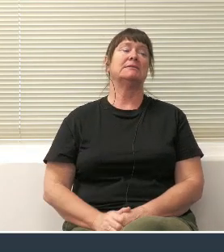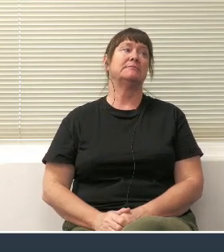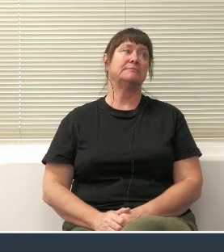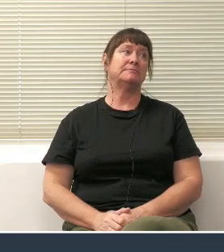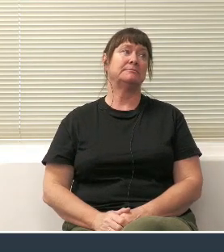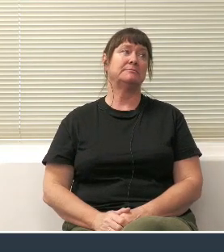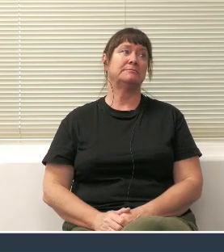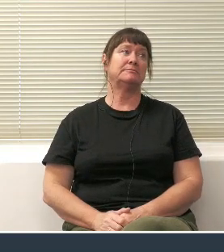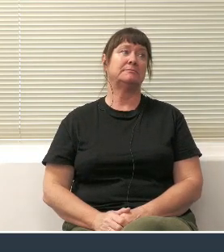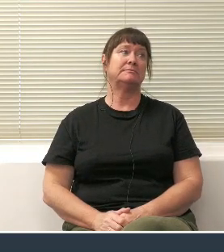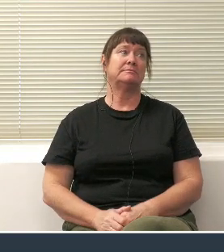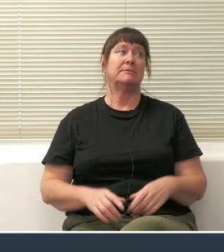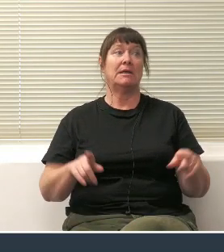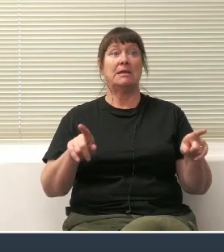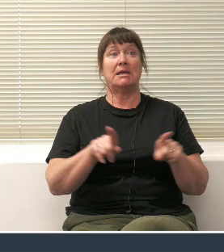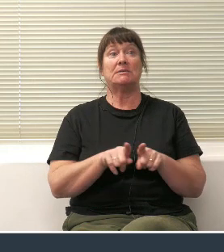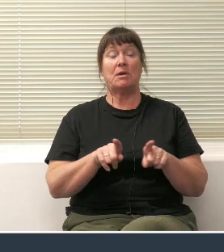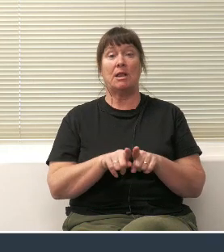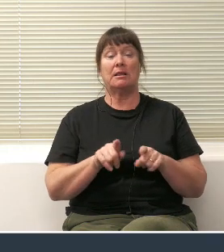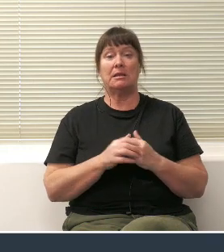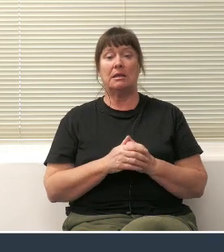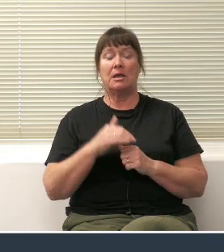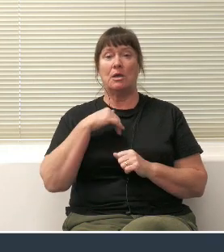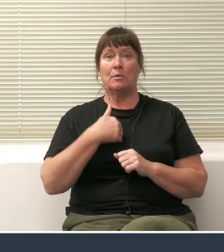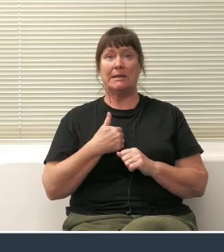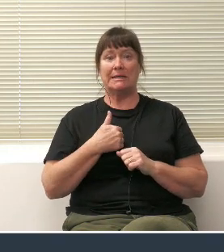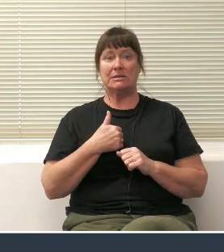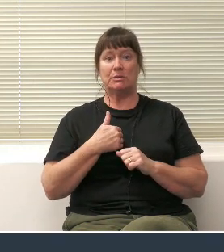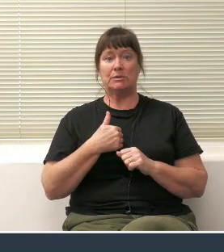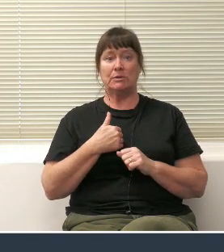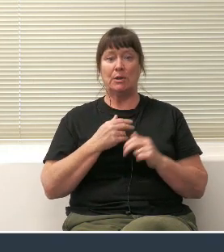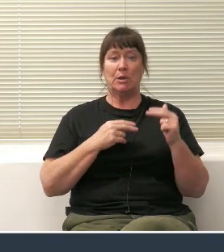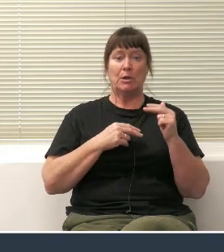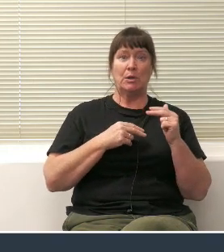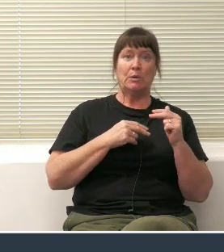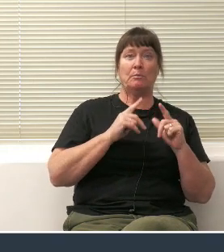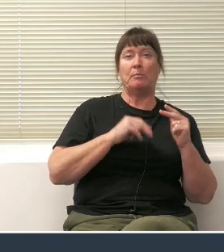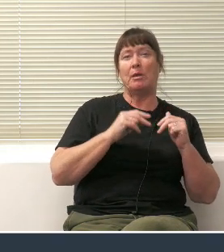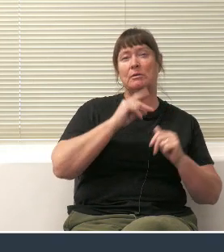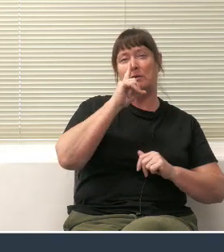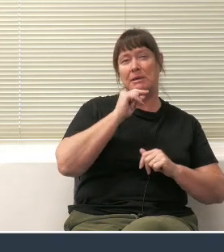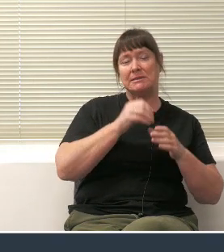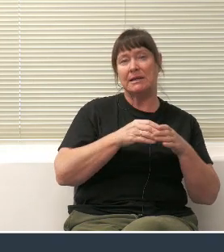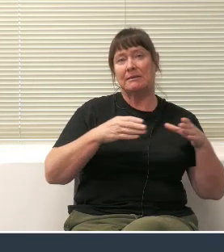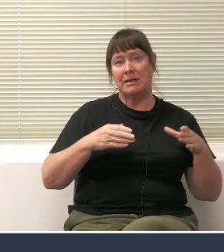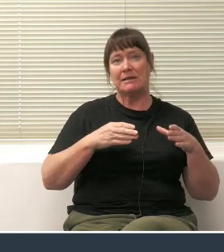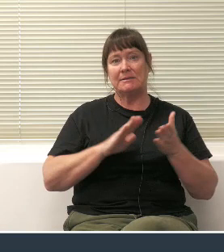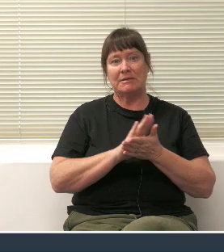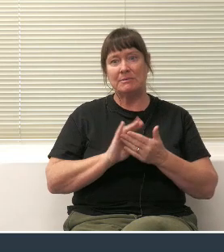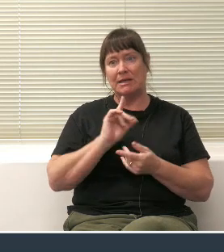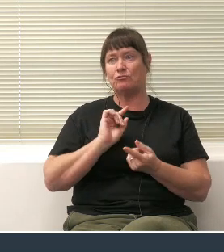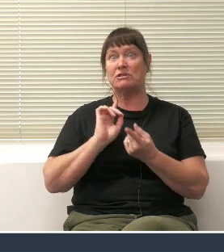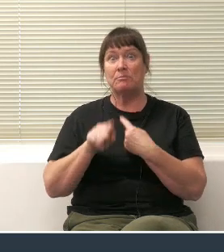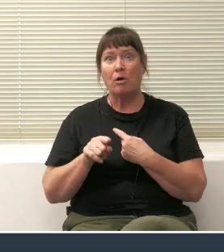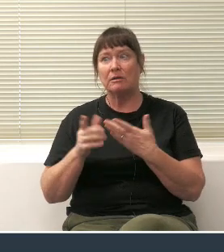And the other side of that for me is that we need to actually build capacity and capability to be able to respond full stop. And that